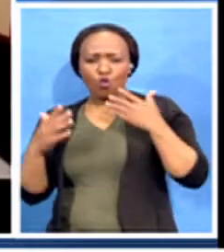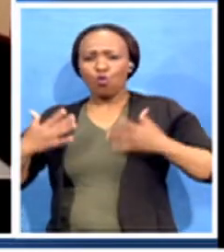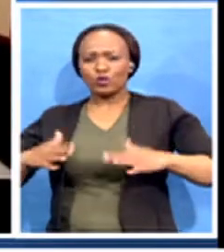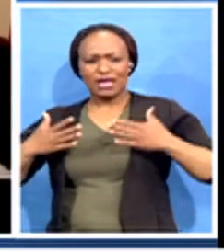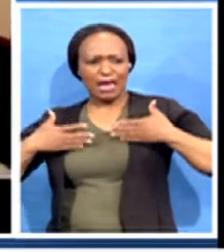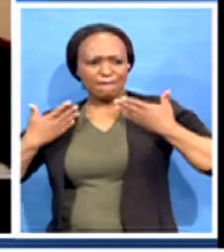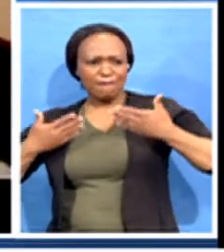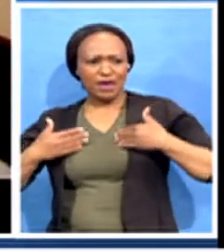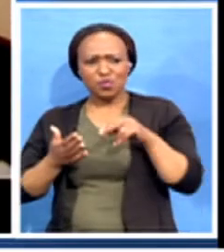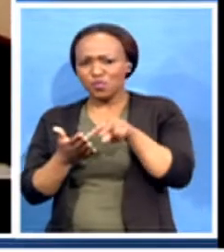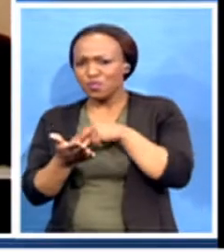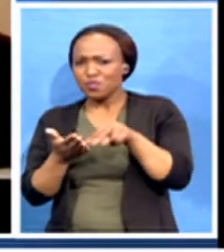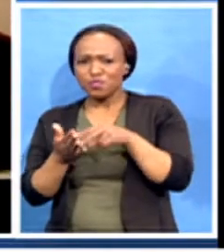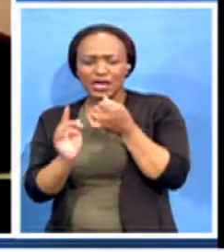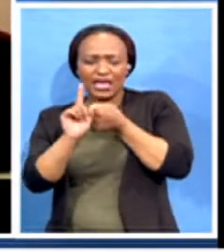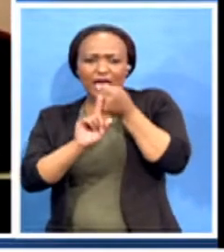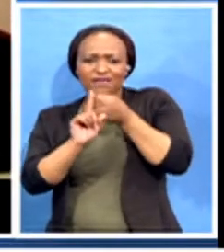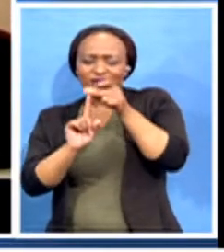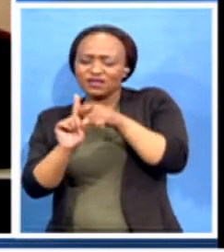amazing. And this activist